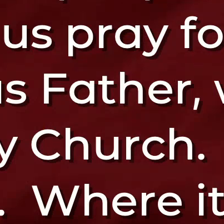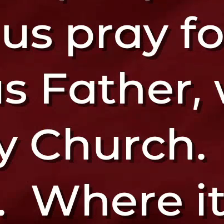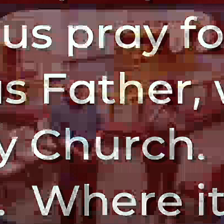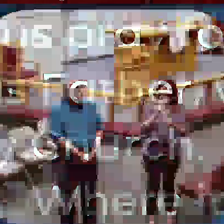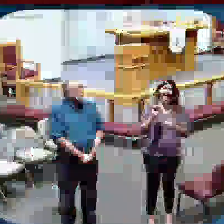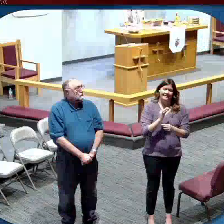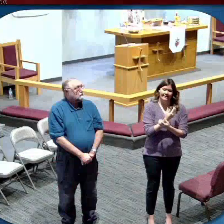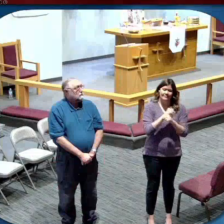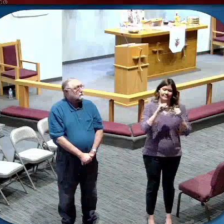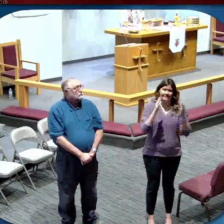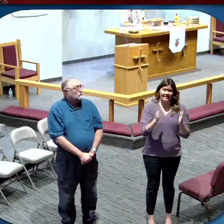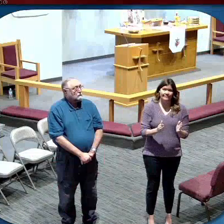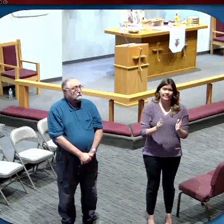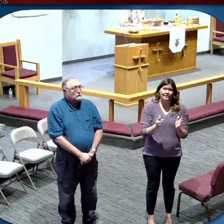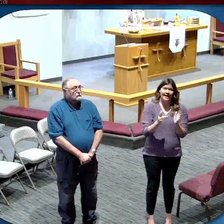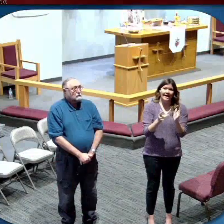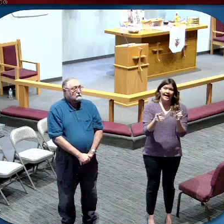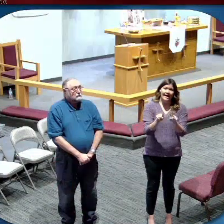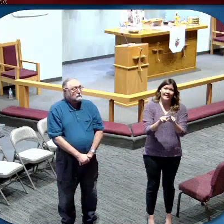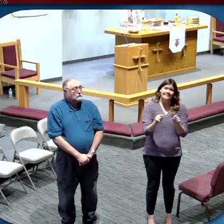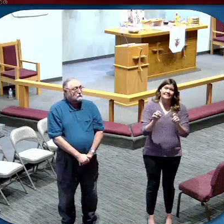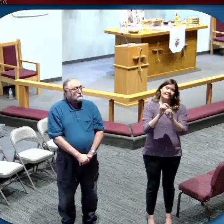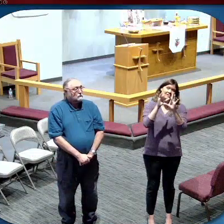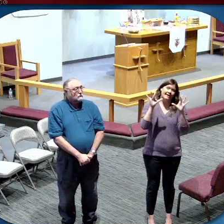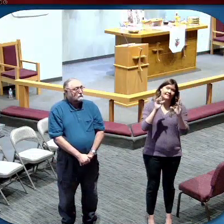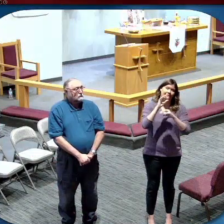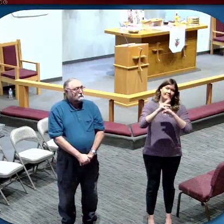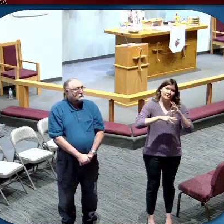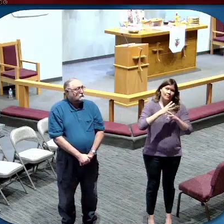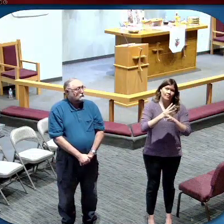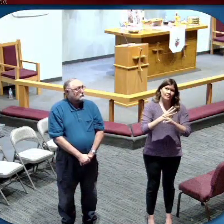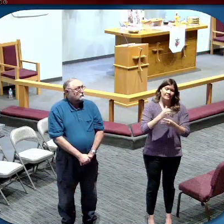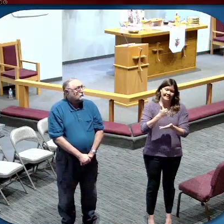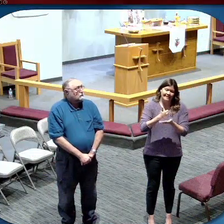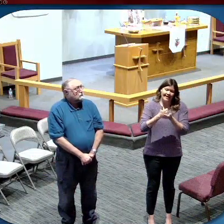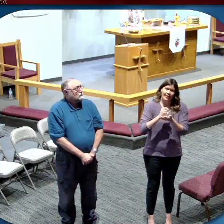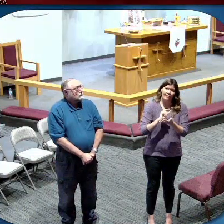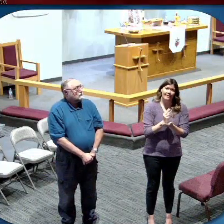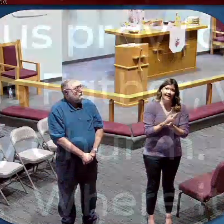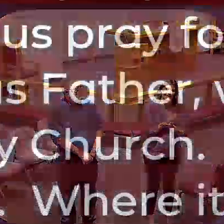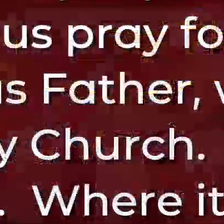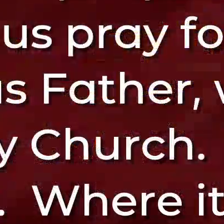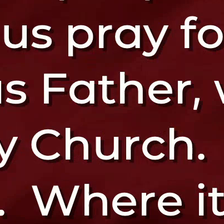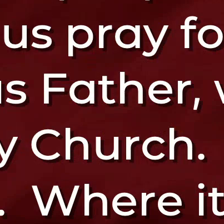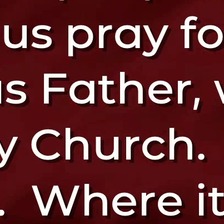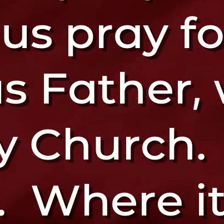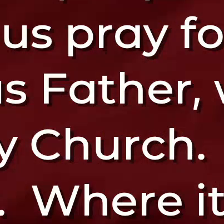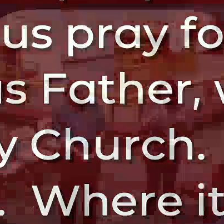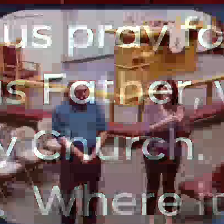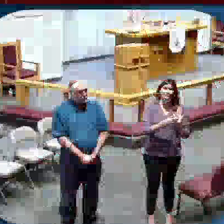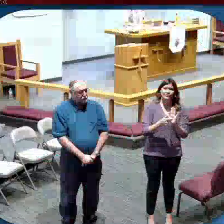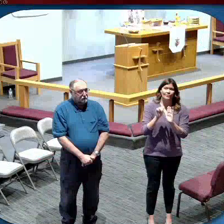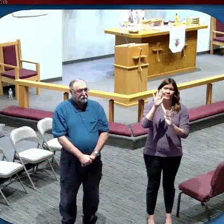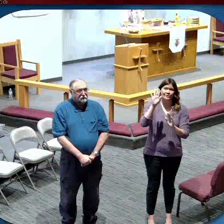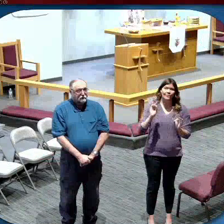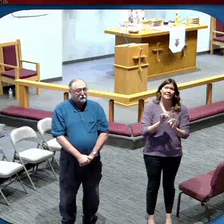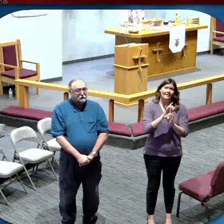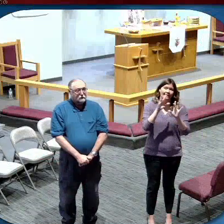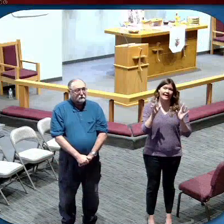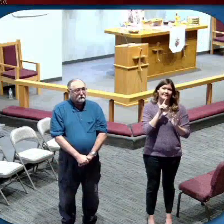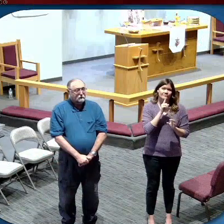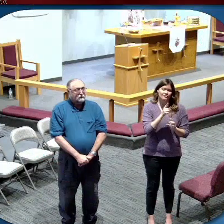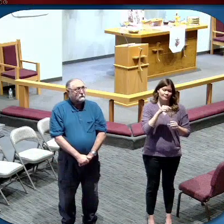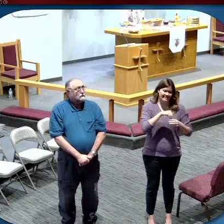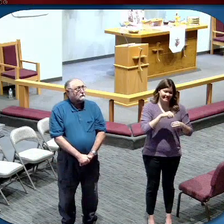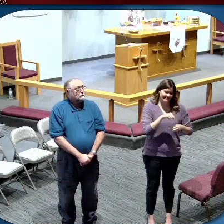our Savior as the light of the world. Help us to shine your light of truth and grace into this